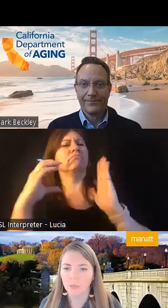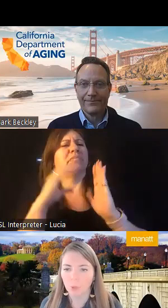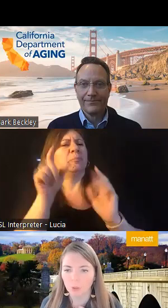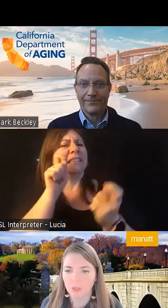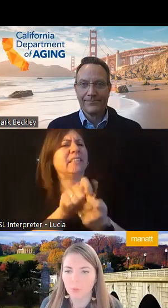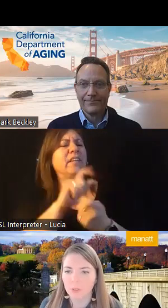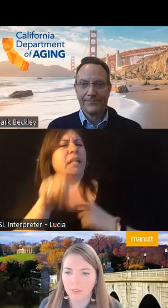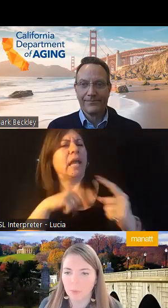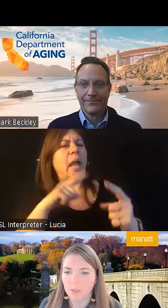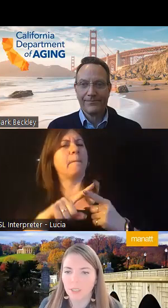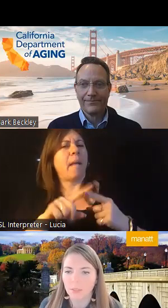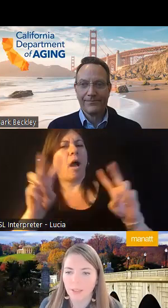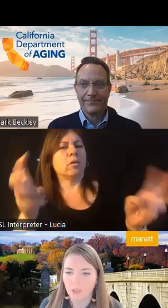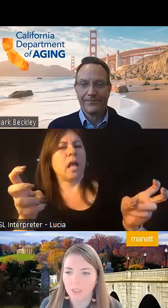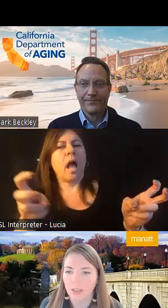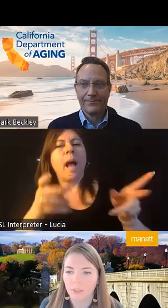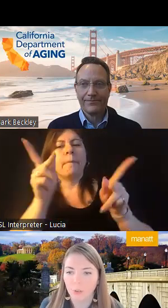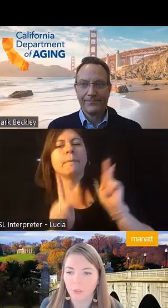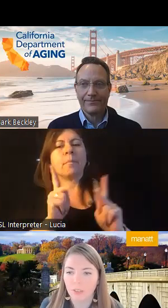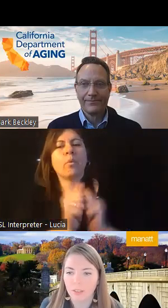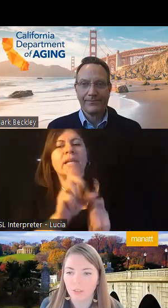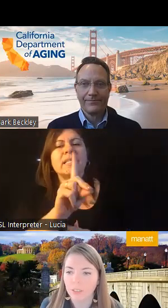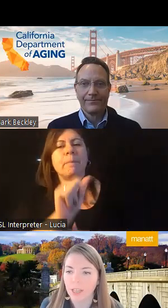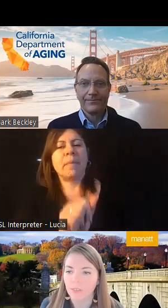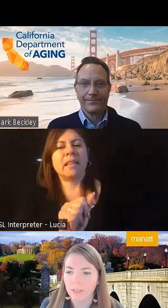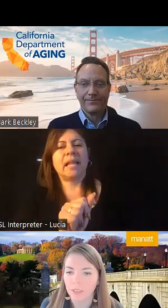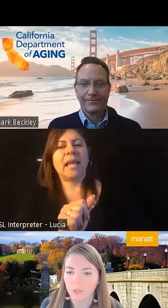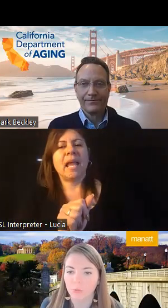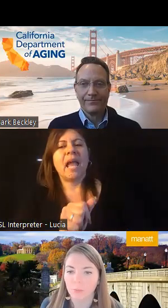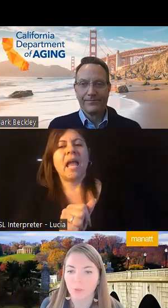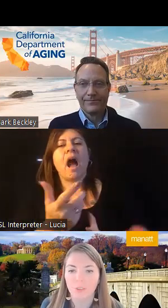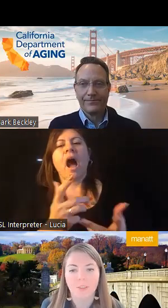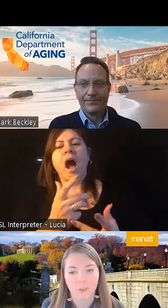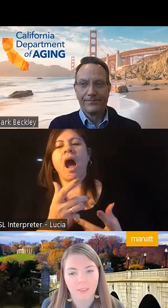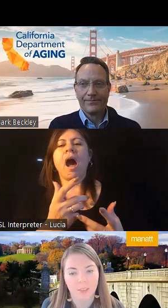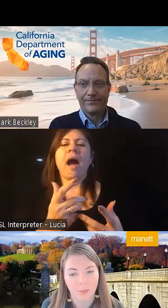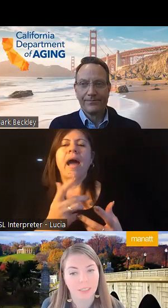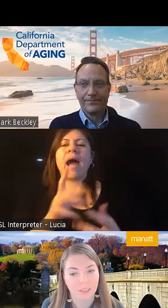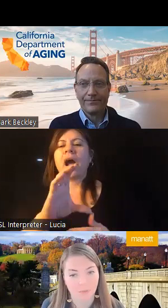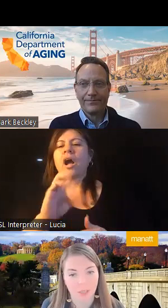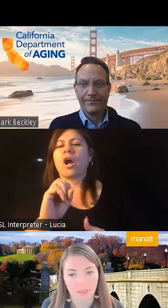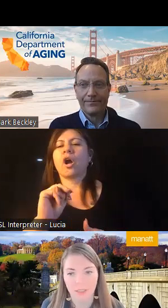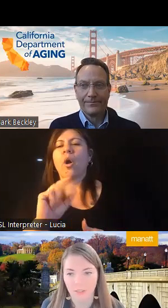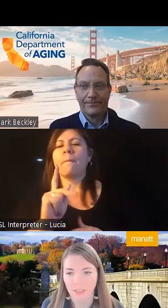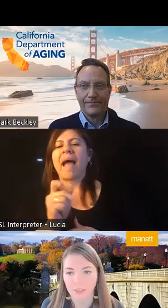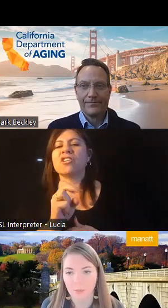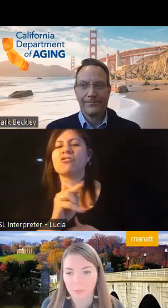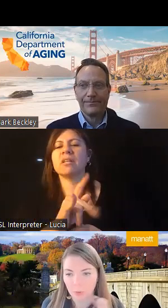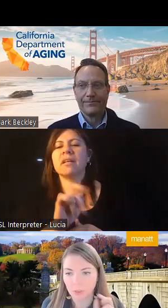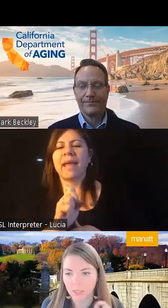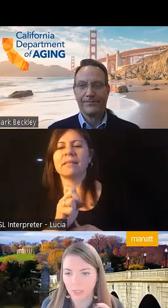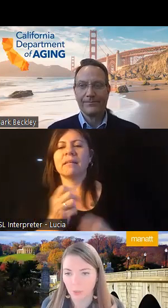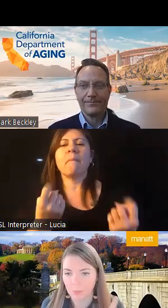around persons with disability, compassionate care and social visits should allow visitation for most of us friends, families, and loved ones. So kind